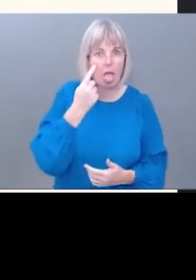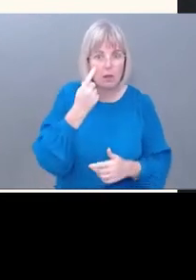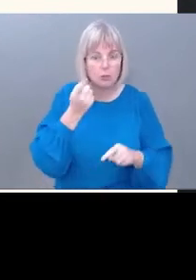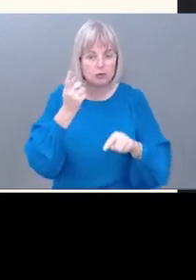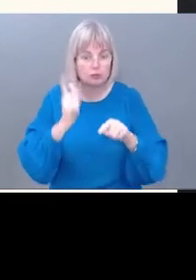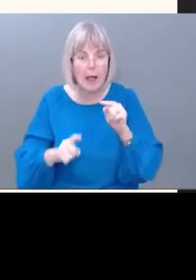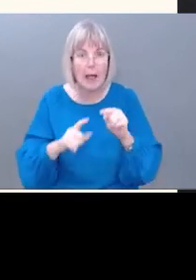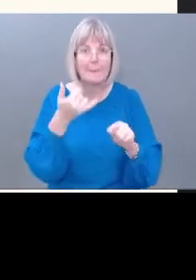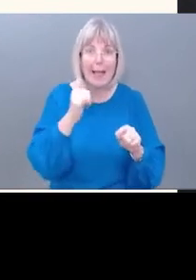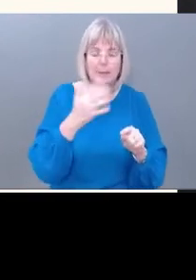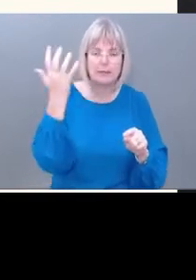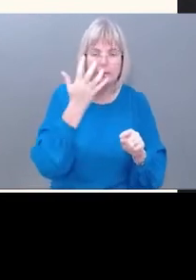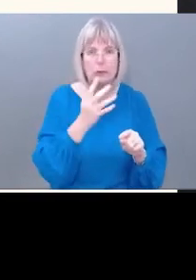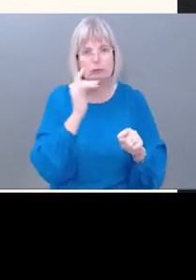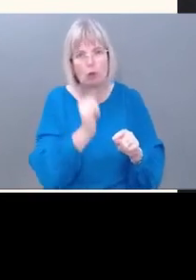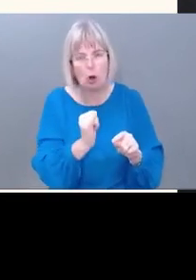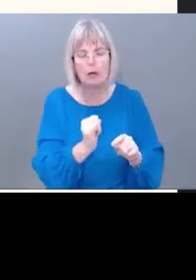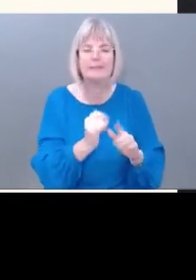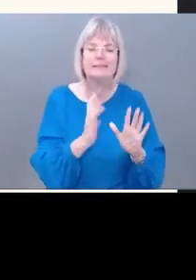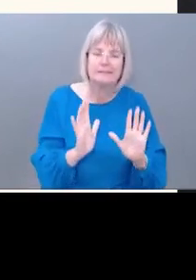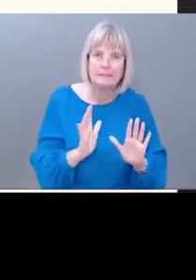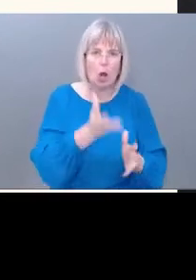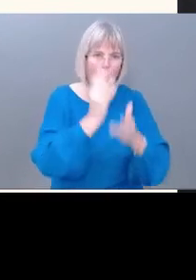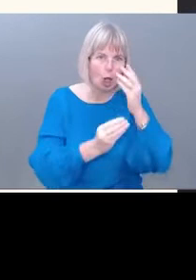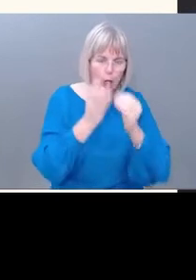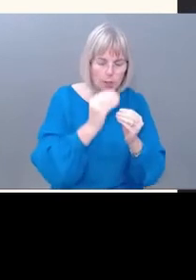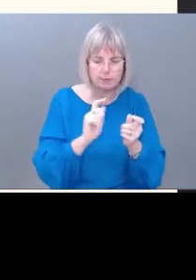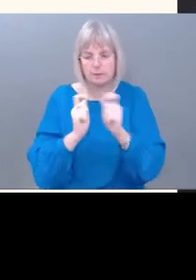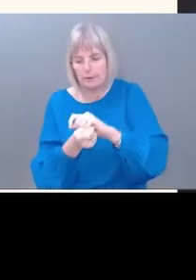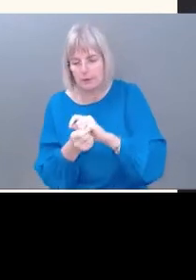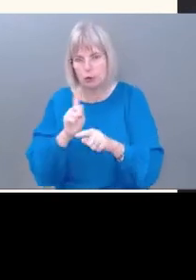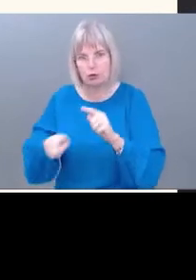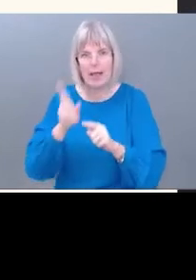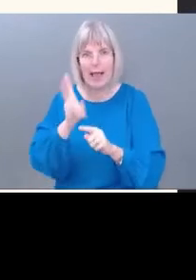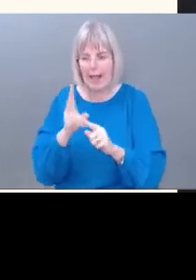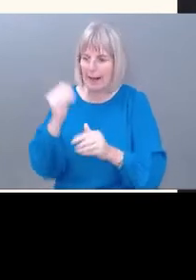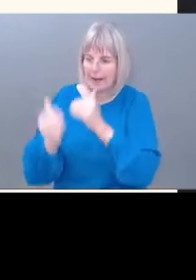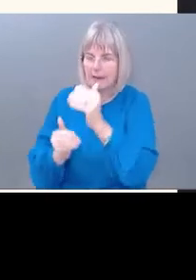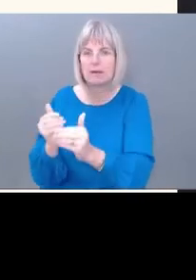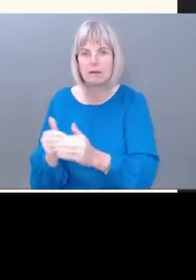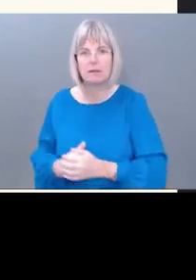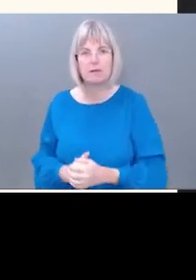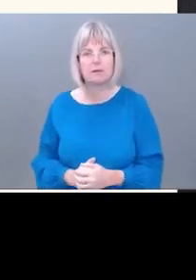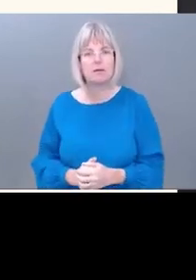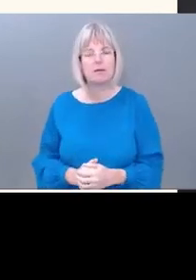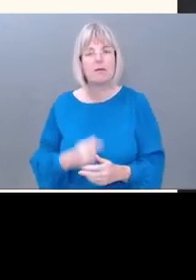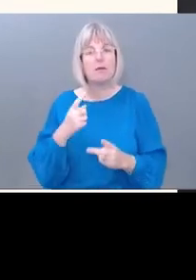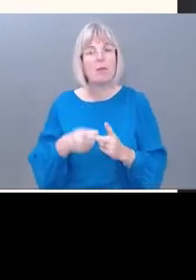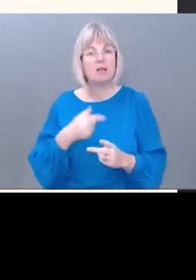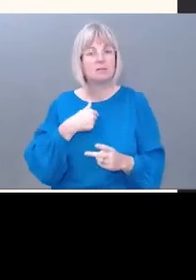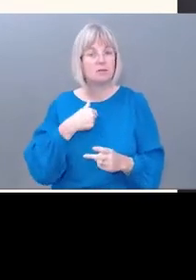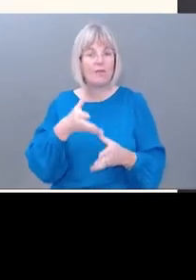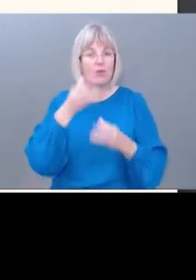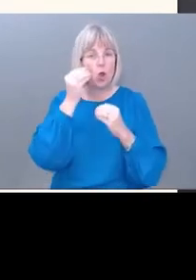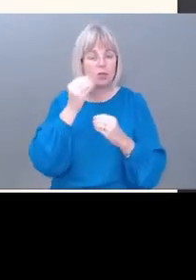receive feedback and to reevaluate and go away and learn and to try again. But I think we've also learned to be compassionate to the feedback that we give each other, and that's